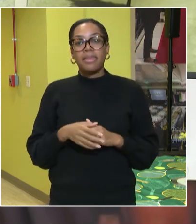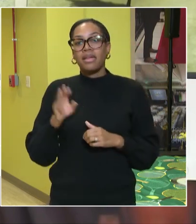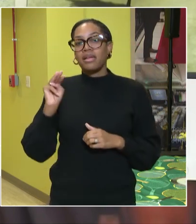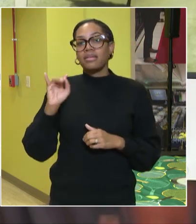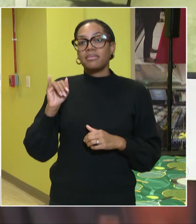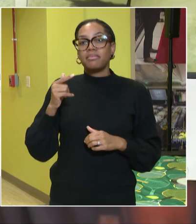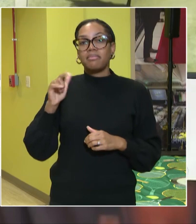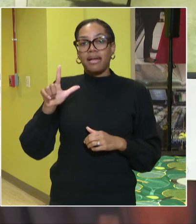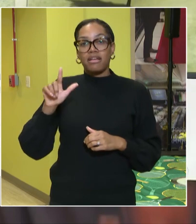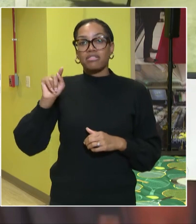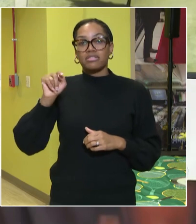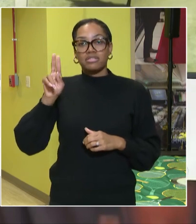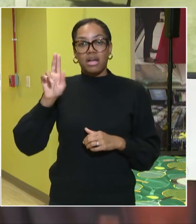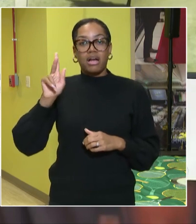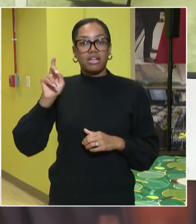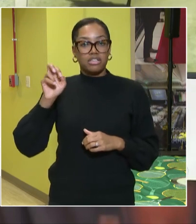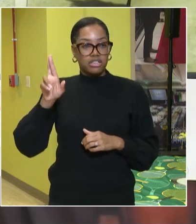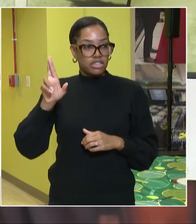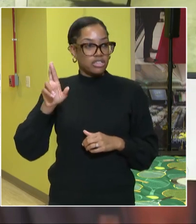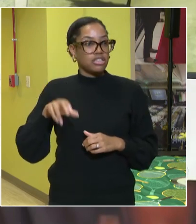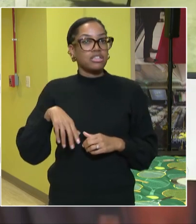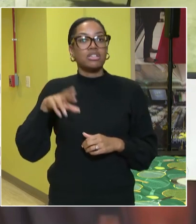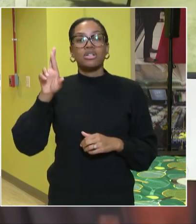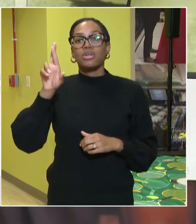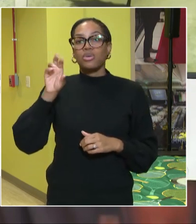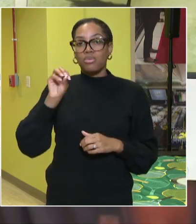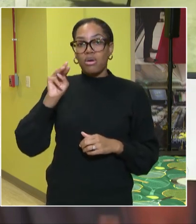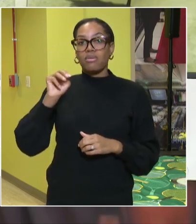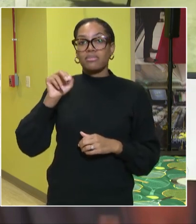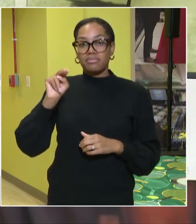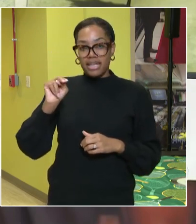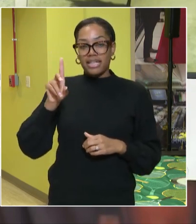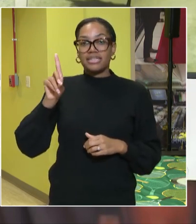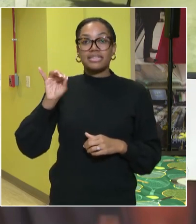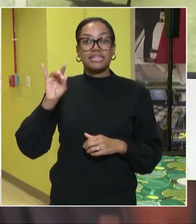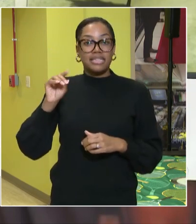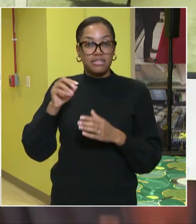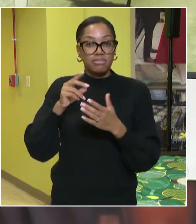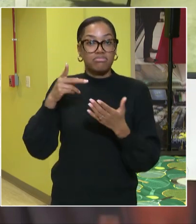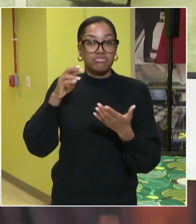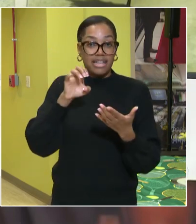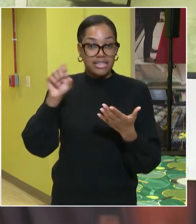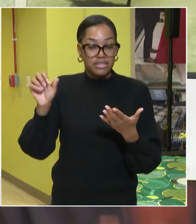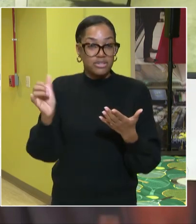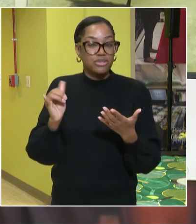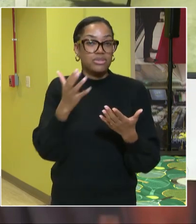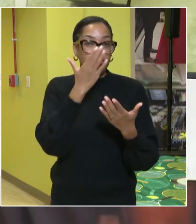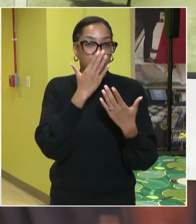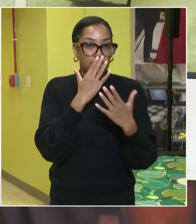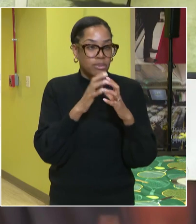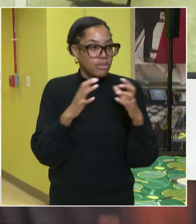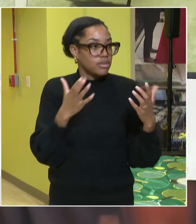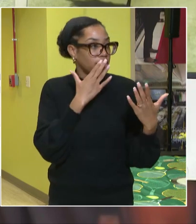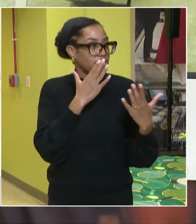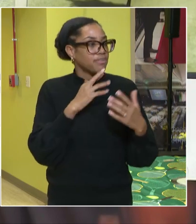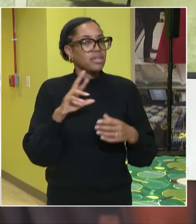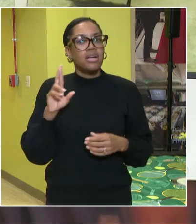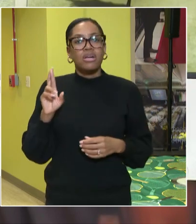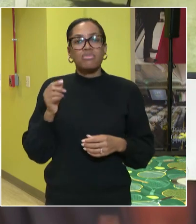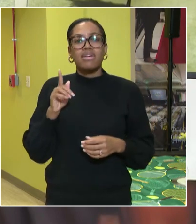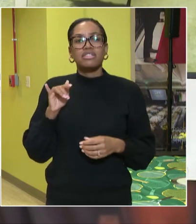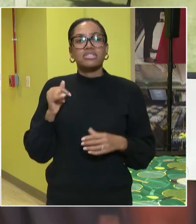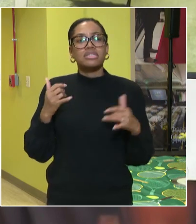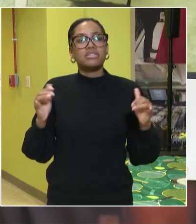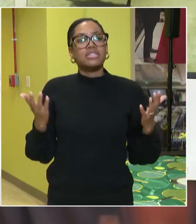Michael Tucker, Ramon Bain did the press. I want to thank you guys. And I don't know, is Reggie Van Lee still